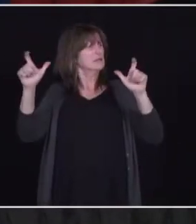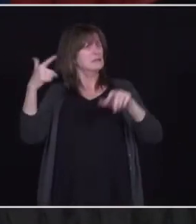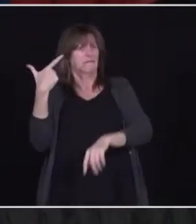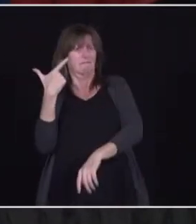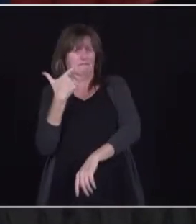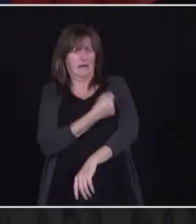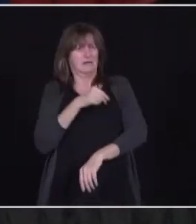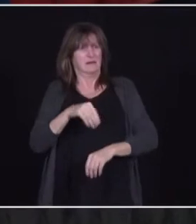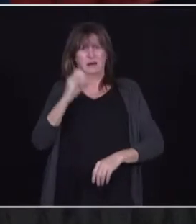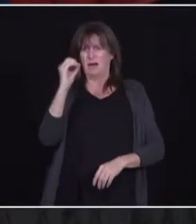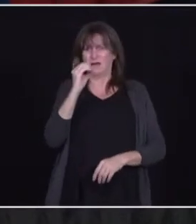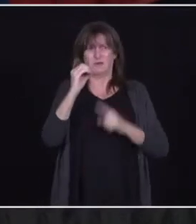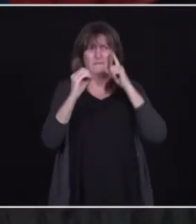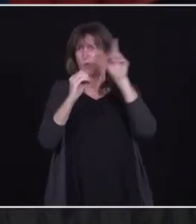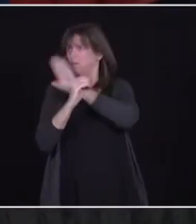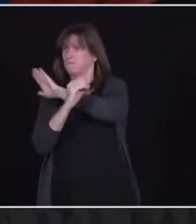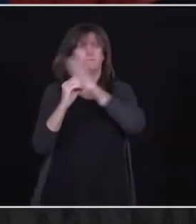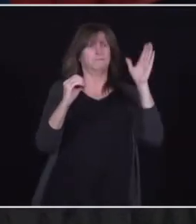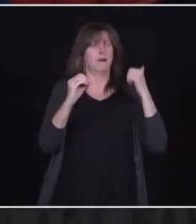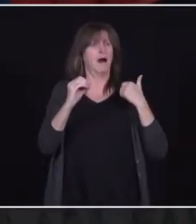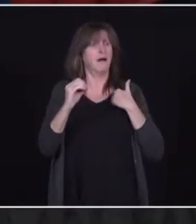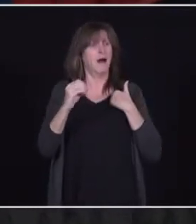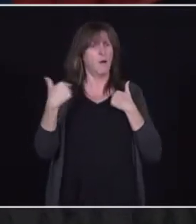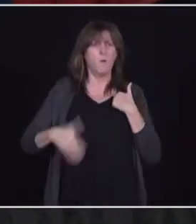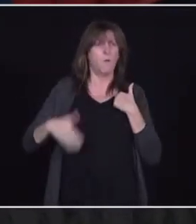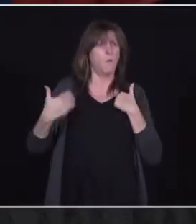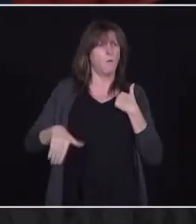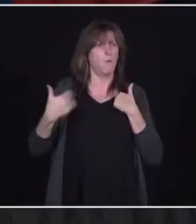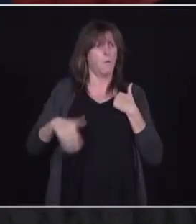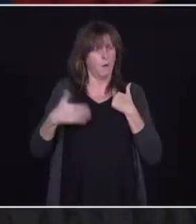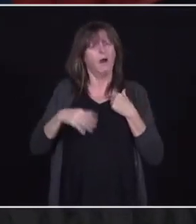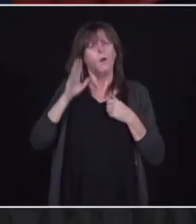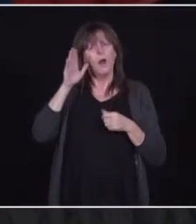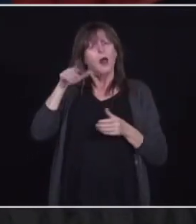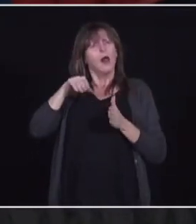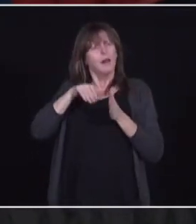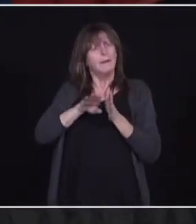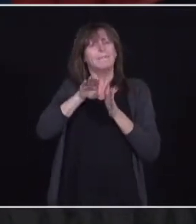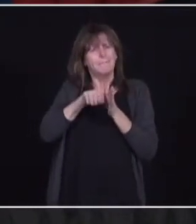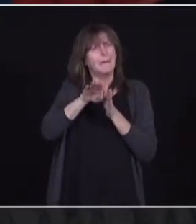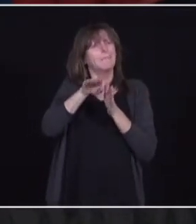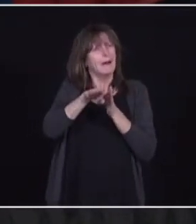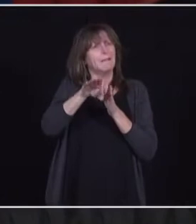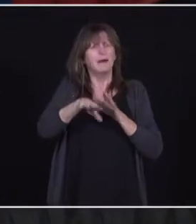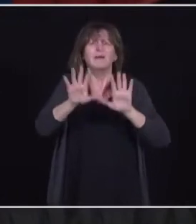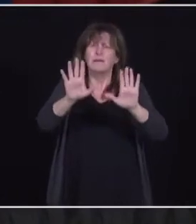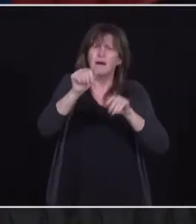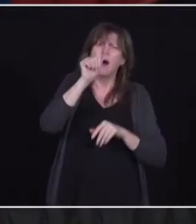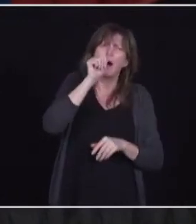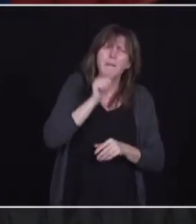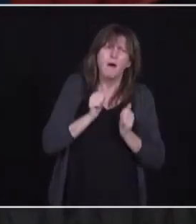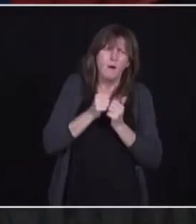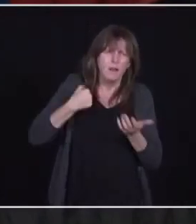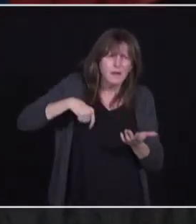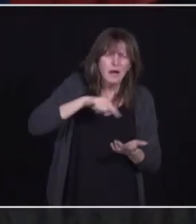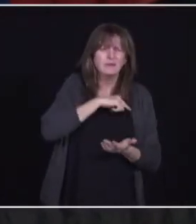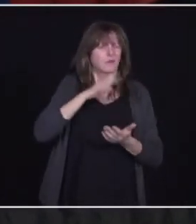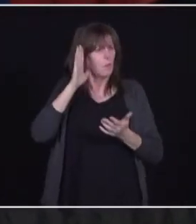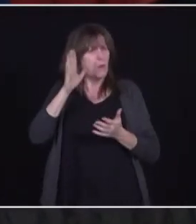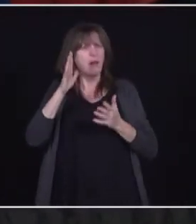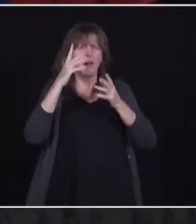are going to be some bumps in the road. Please be patient with us. We are going to work through those bumps, and the one thing that we will guarantee